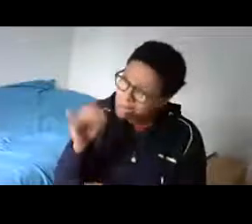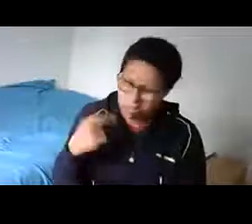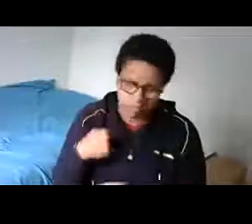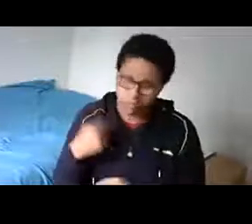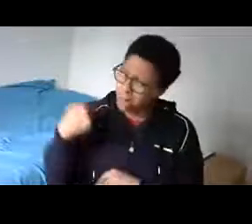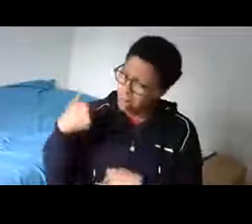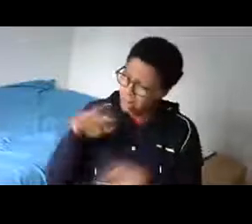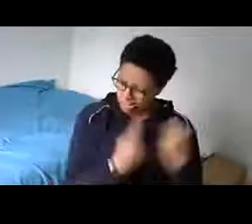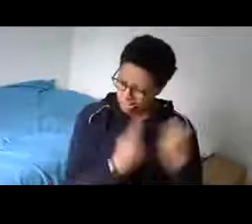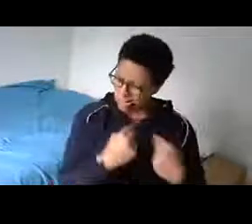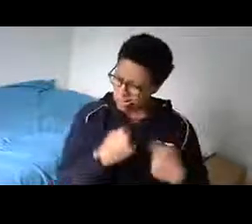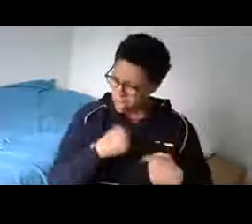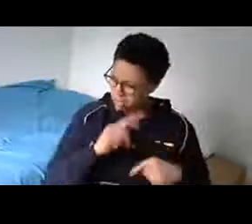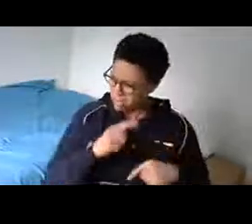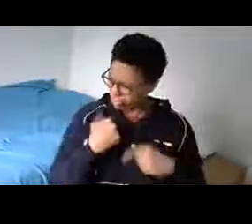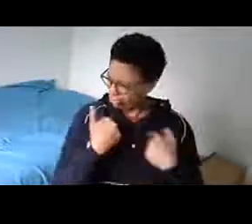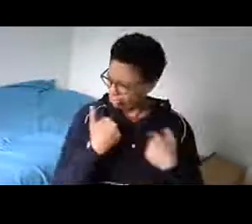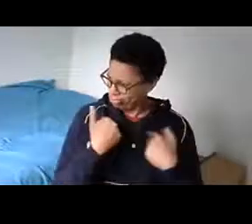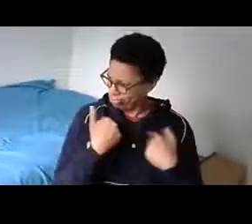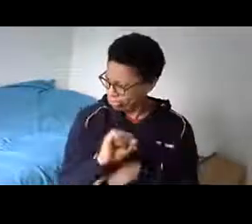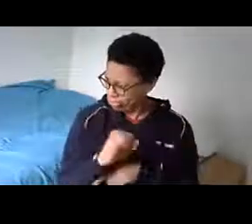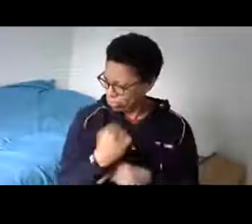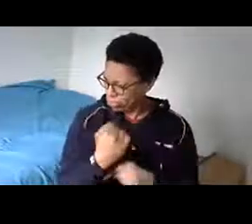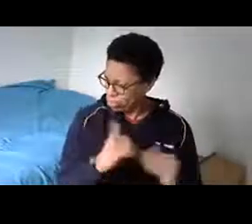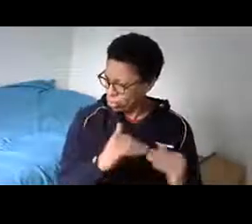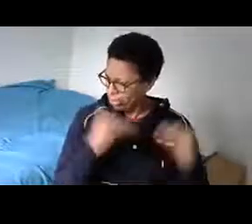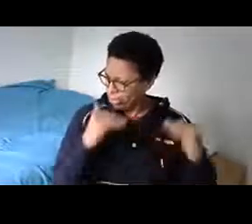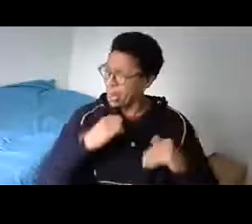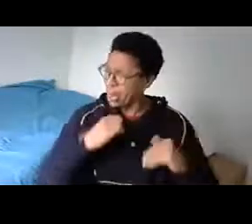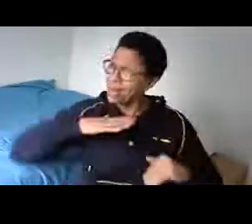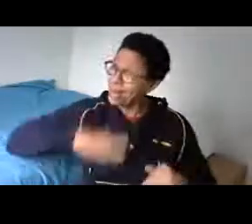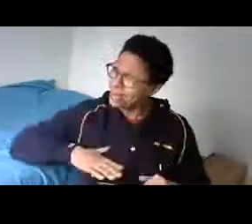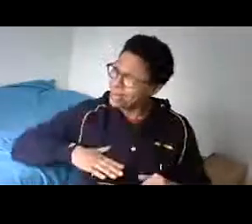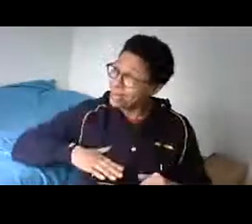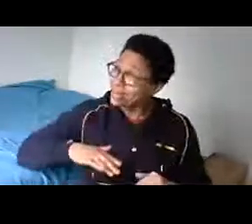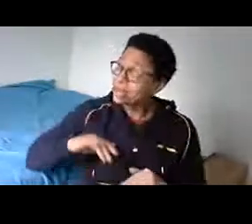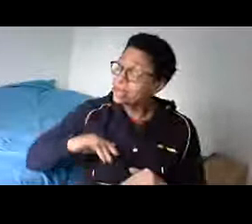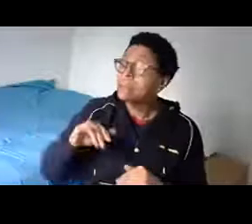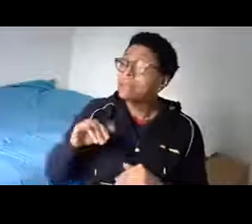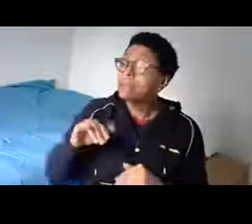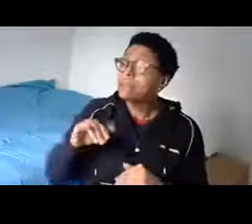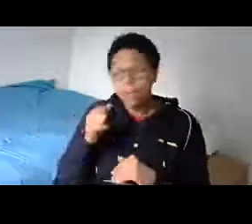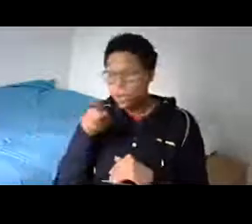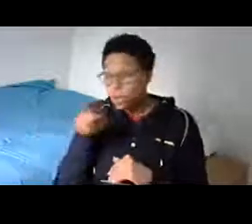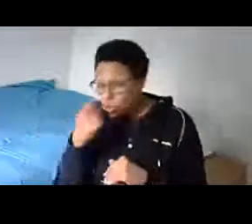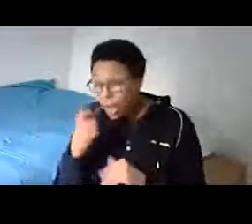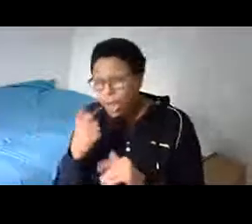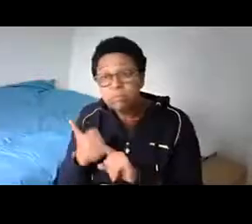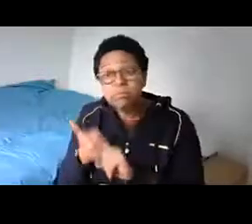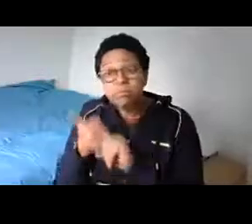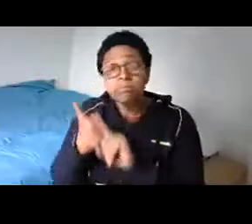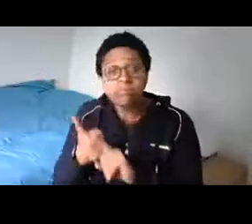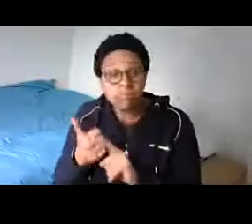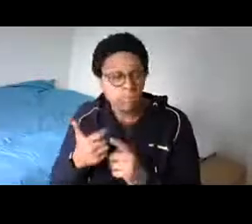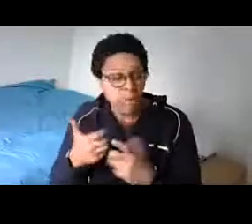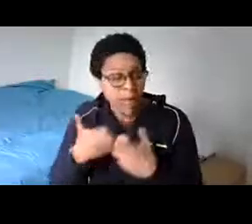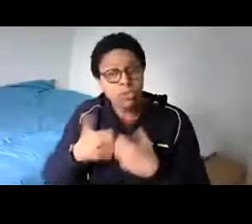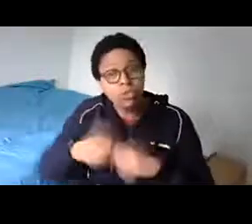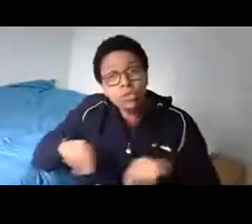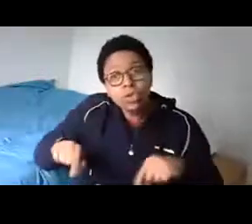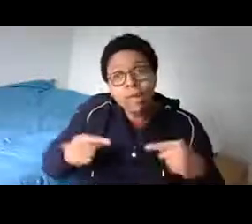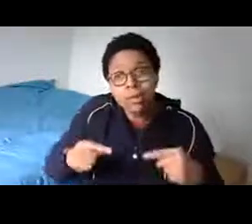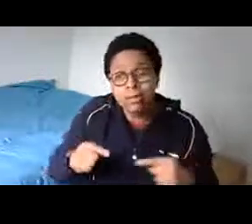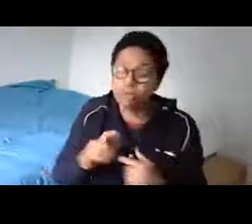to challenge this. It could be that you could present a different view on how needs impact on your well-being, or you